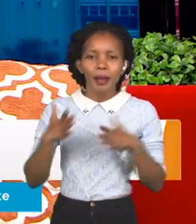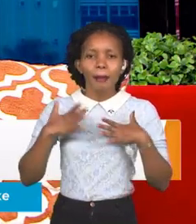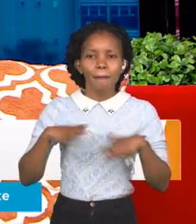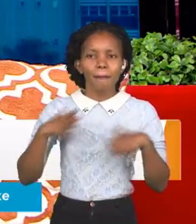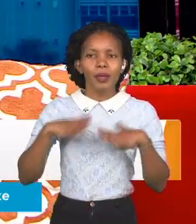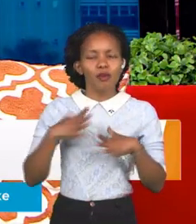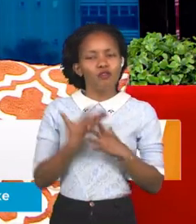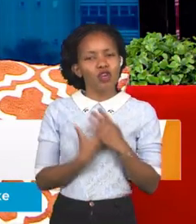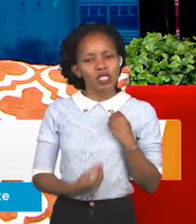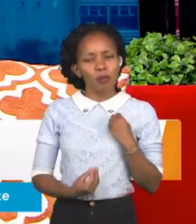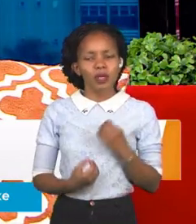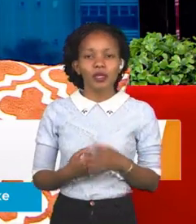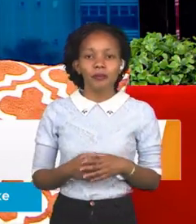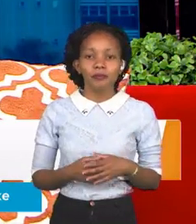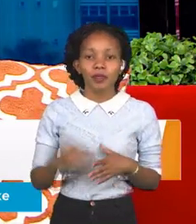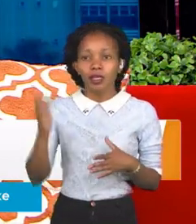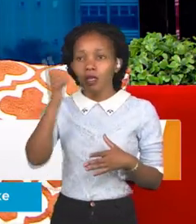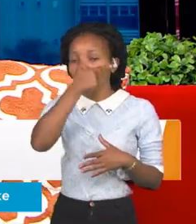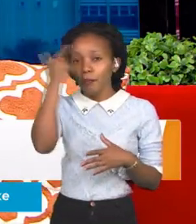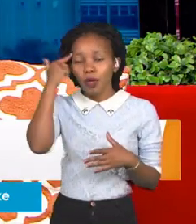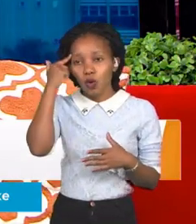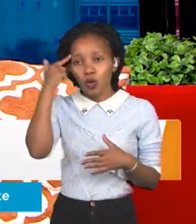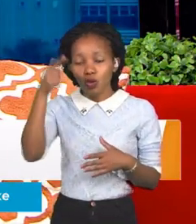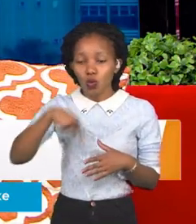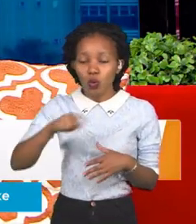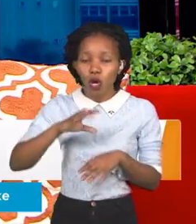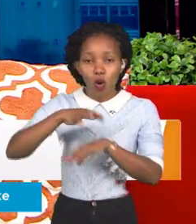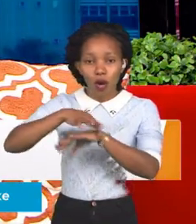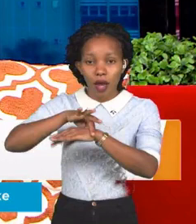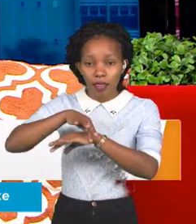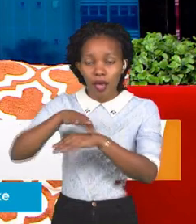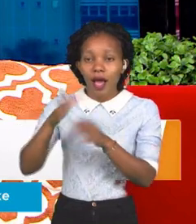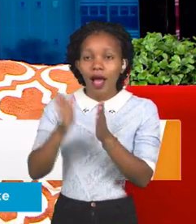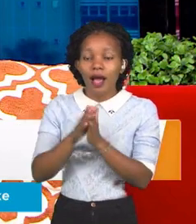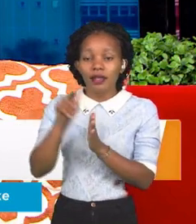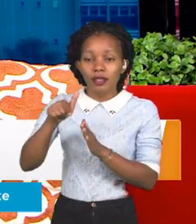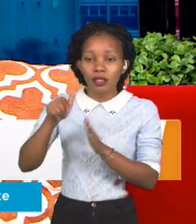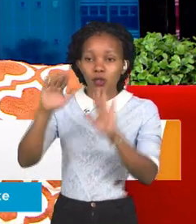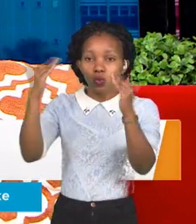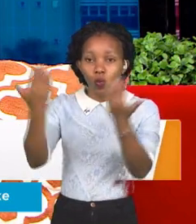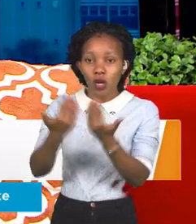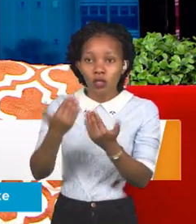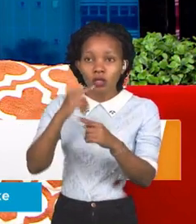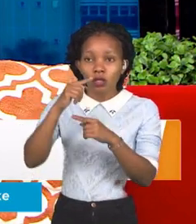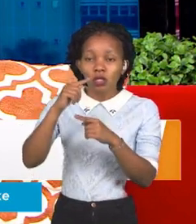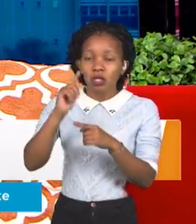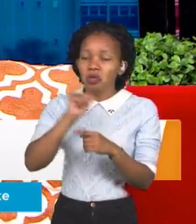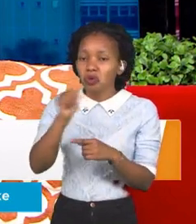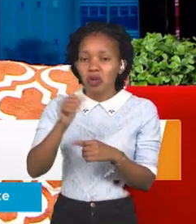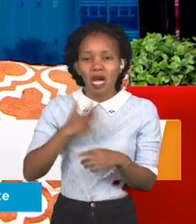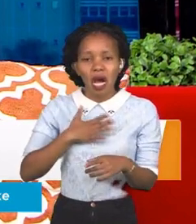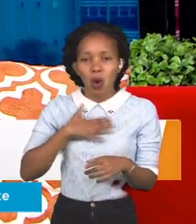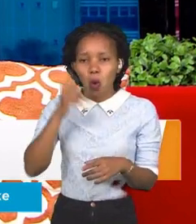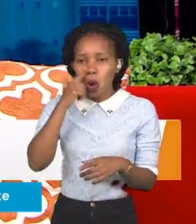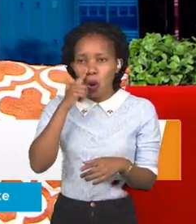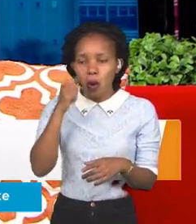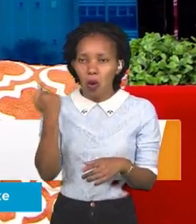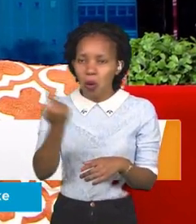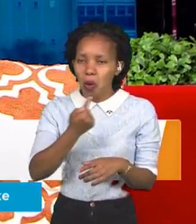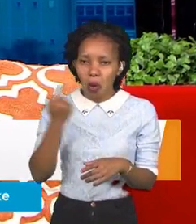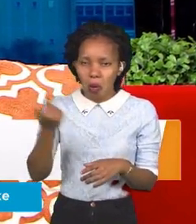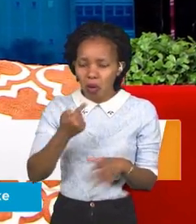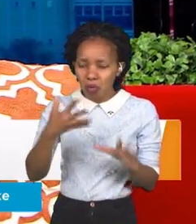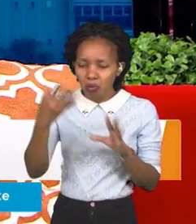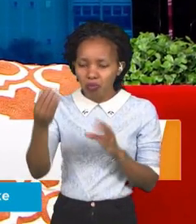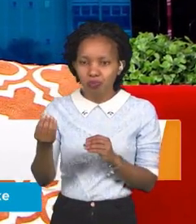for disappointment, because we are on earth. Yeah. And this earth as we walk it is not our home. That's true. We are only but